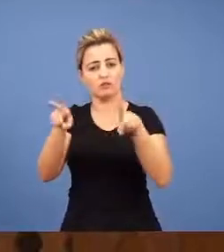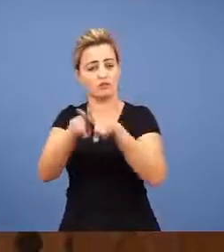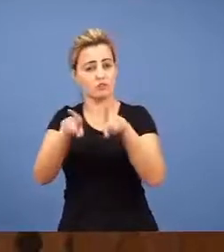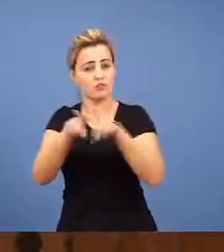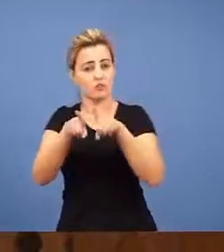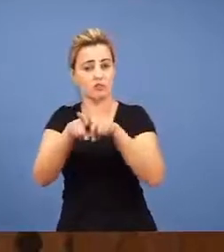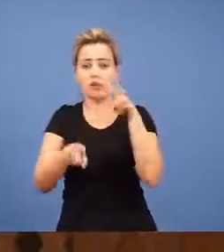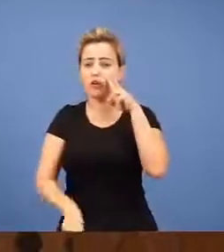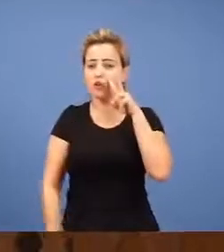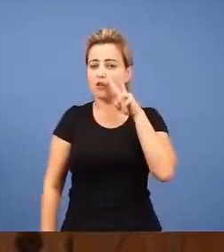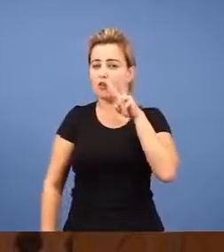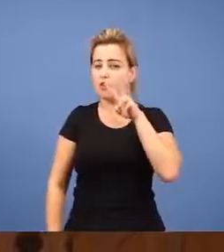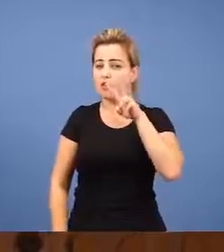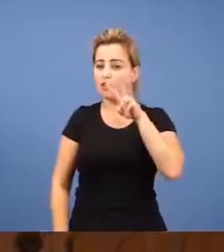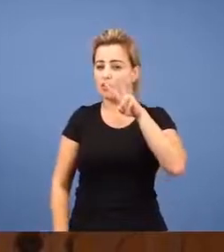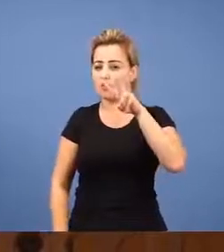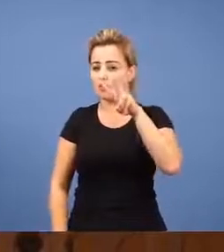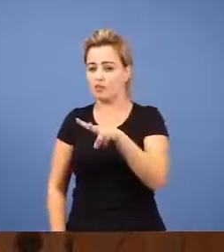And during the class,